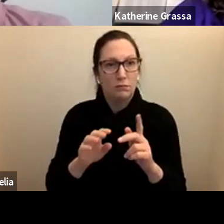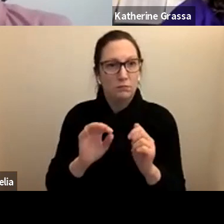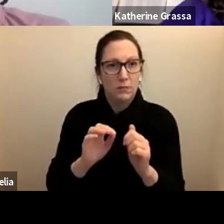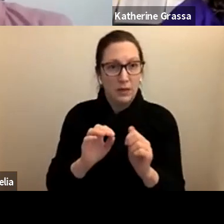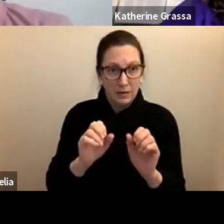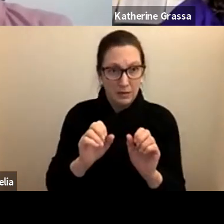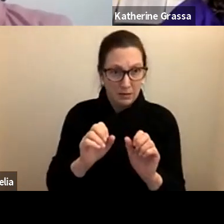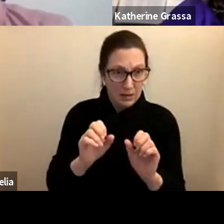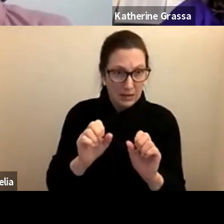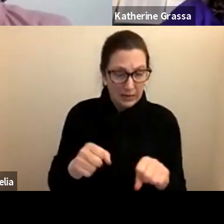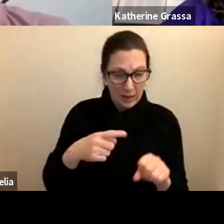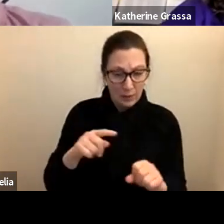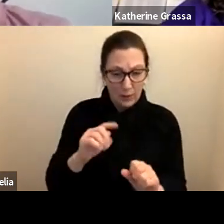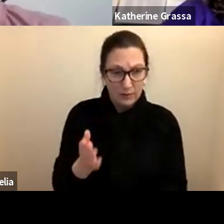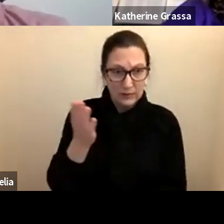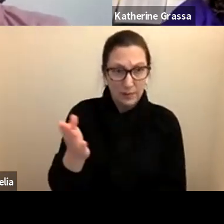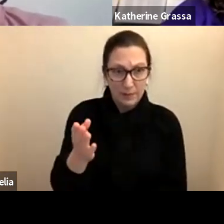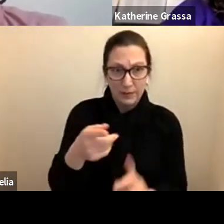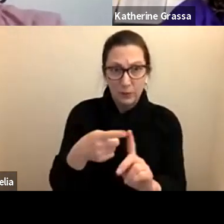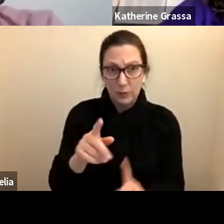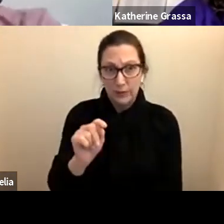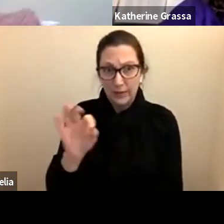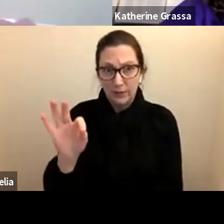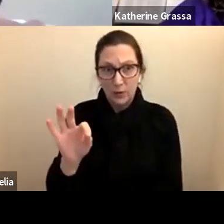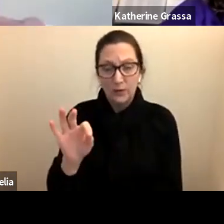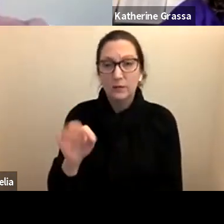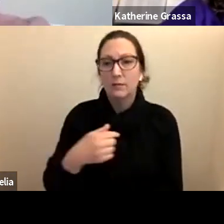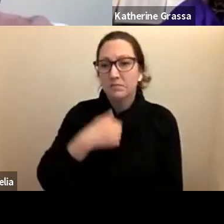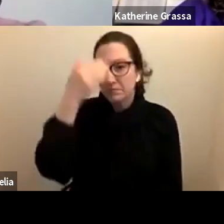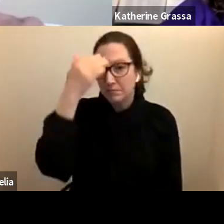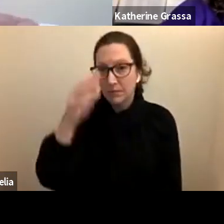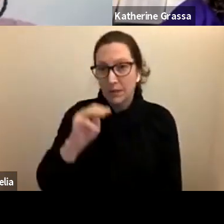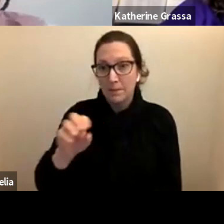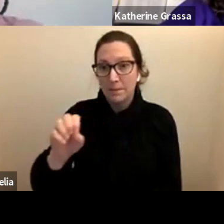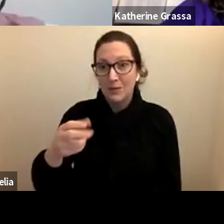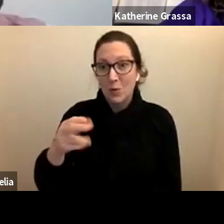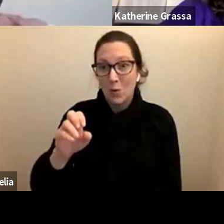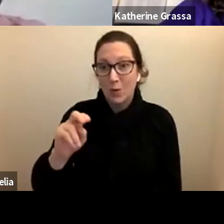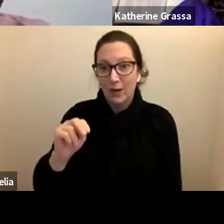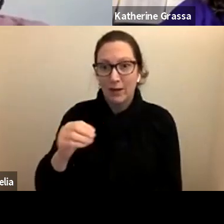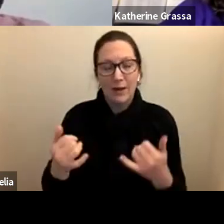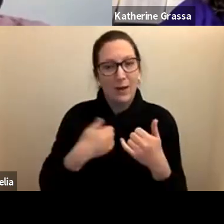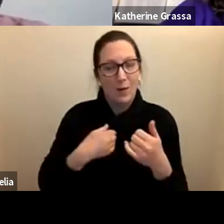Can we submit those? Because I know that Monica Hogan now has a long list.